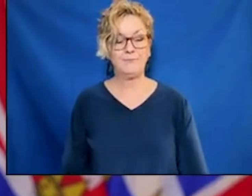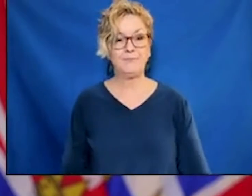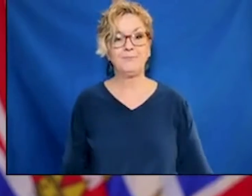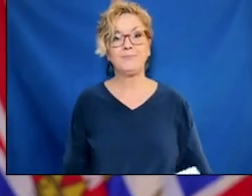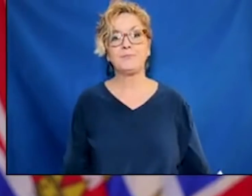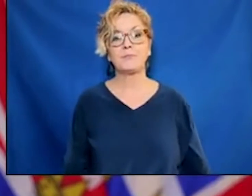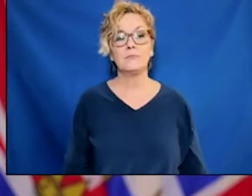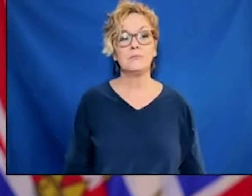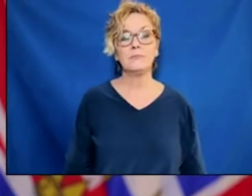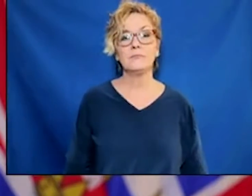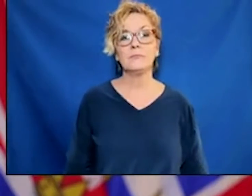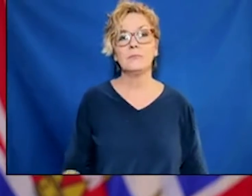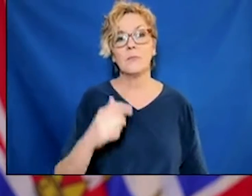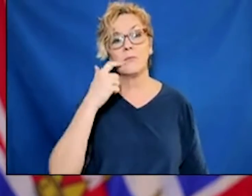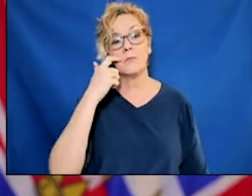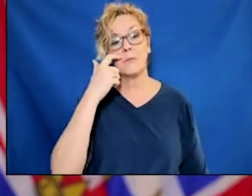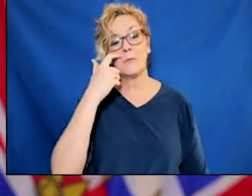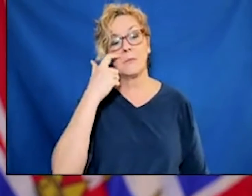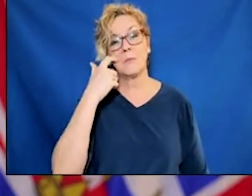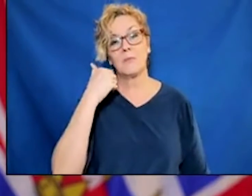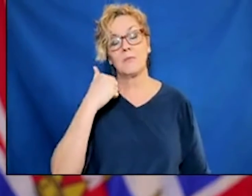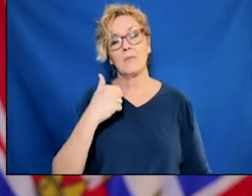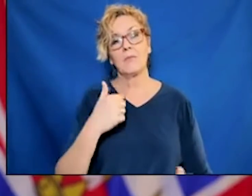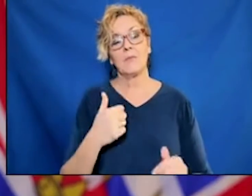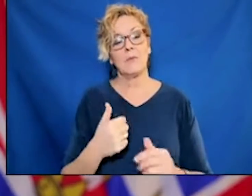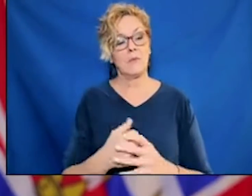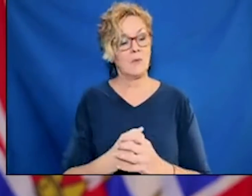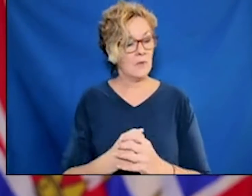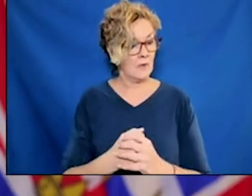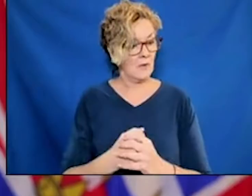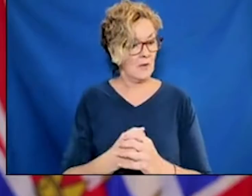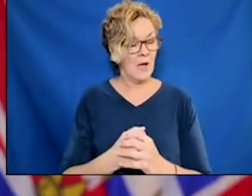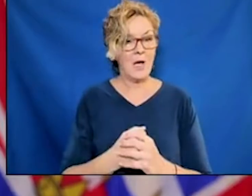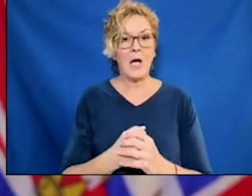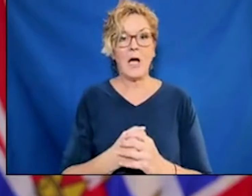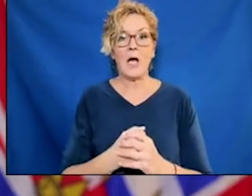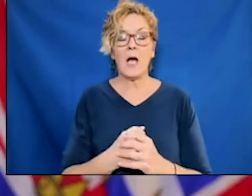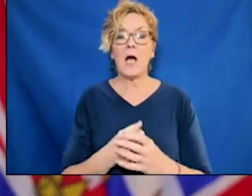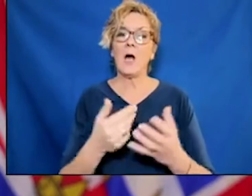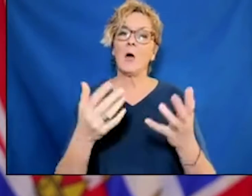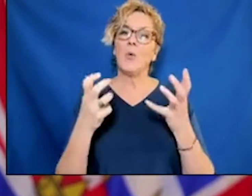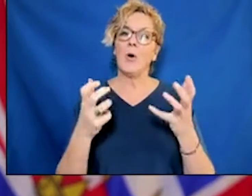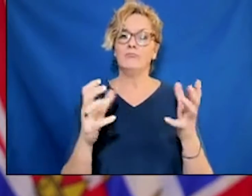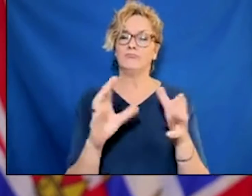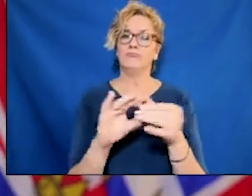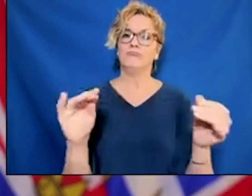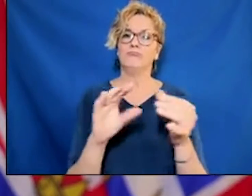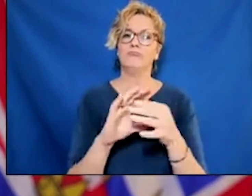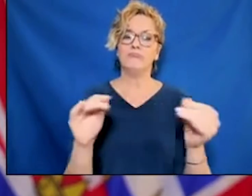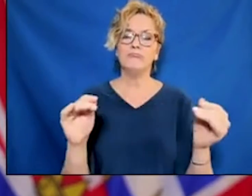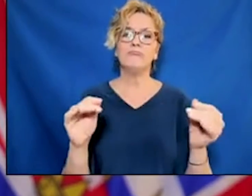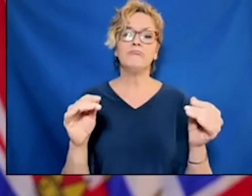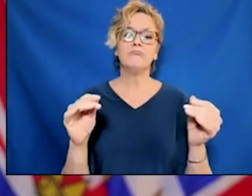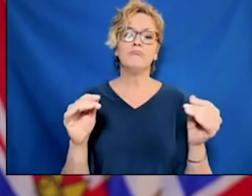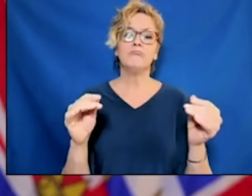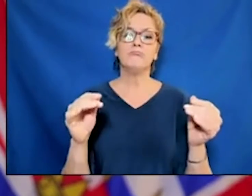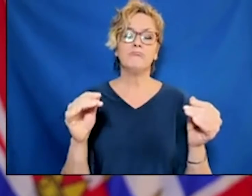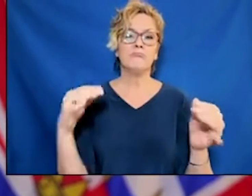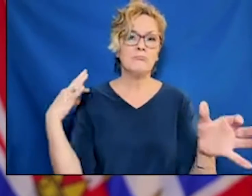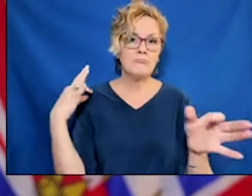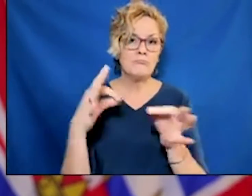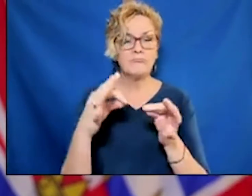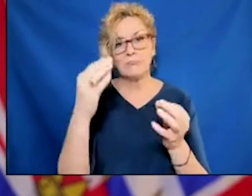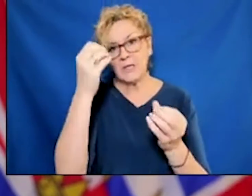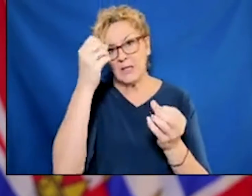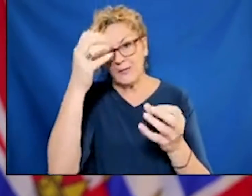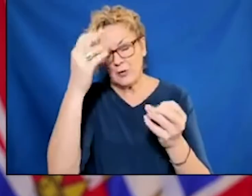the last few days. And I don't know if we have a slide available yet, but I will